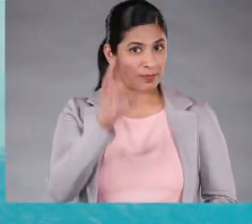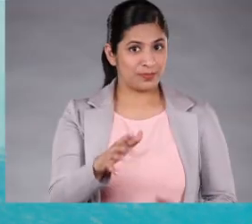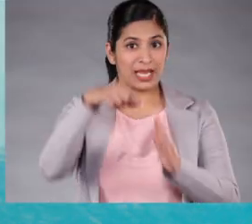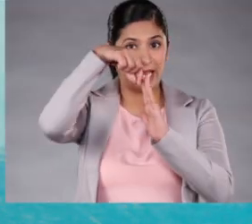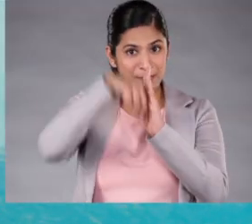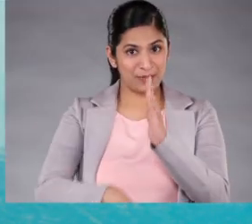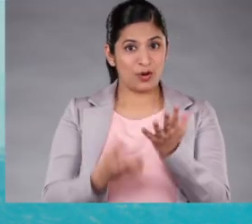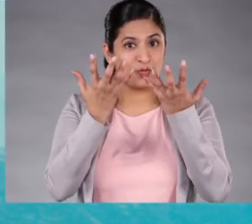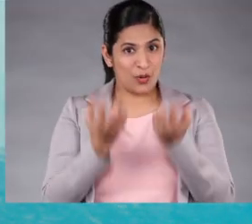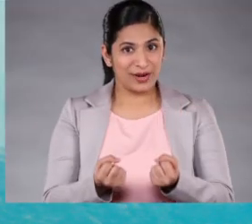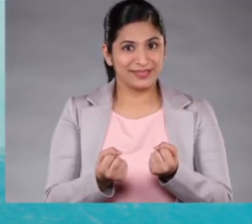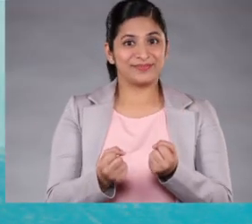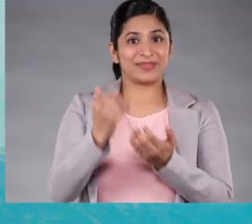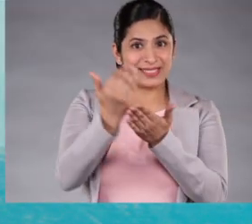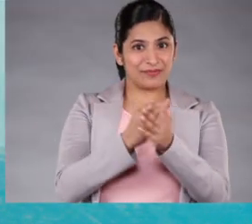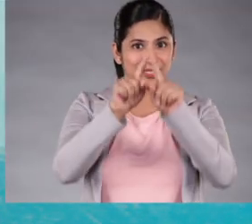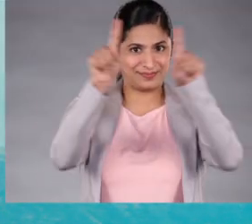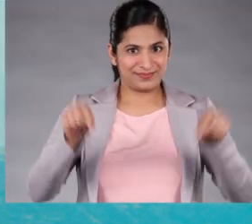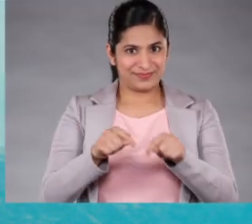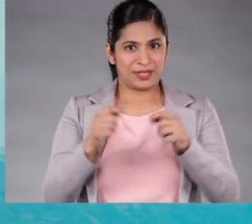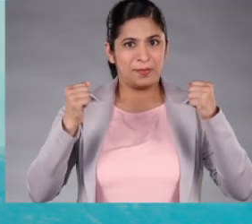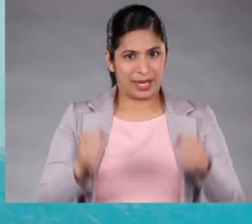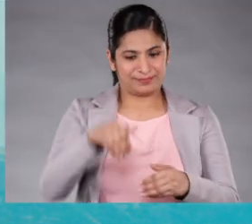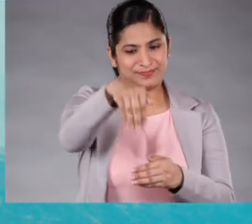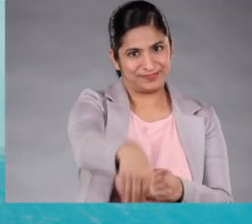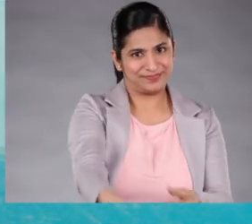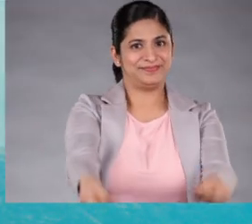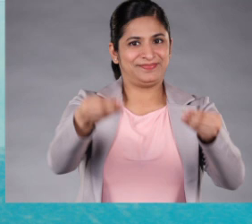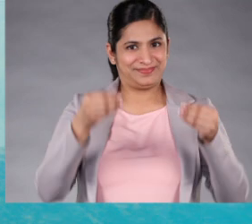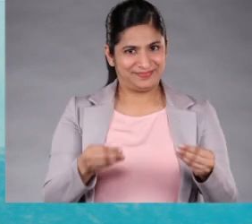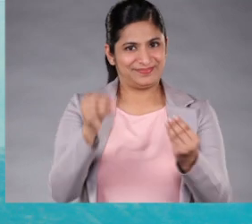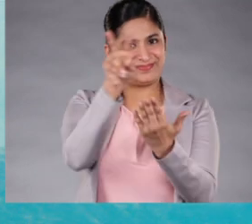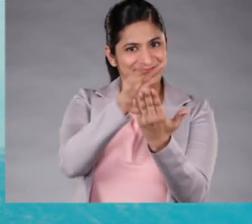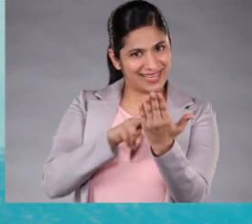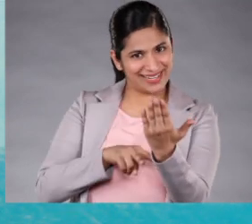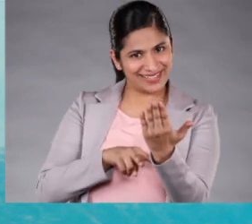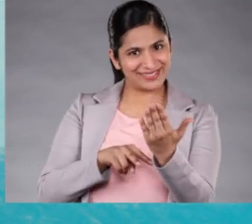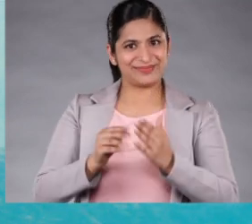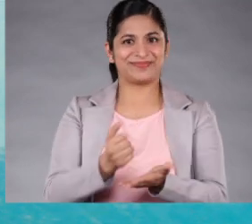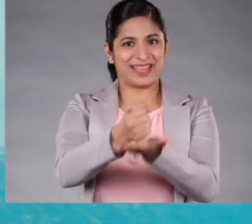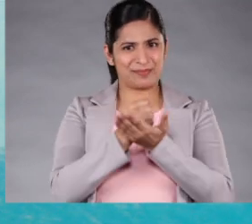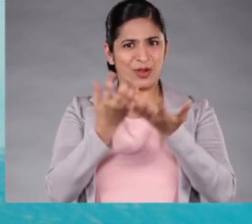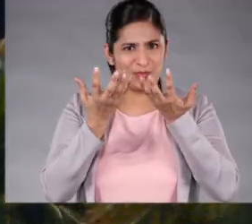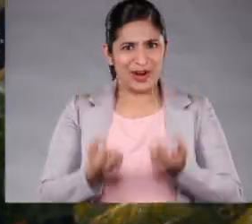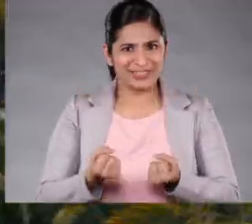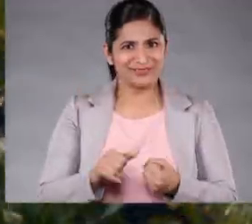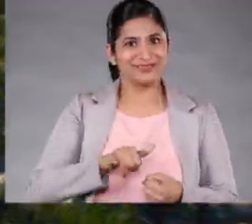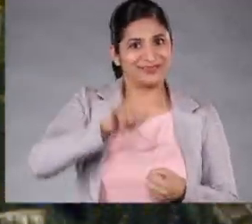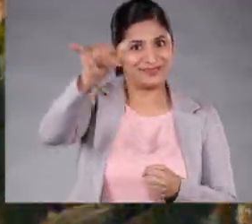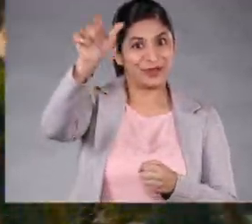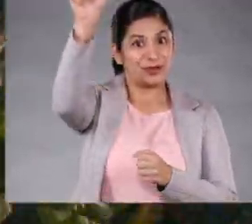For further information, refer to the safety instruction card kept in your seat pocket. Kindly contact your cabin crew for any assistance.